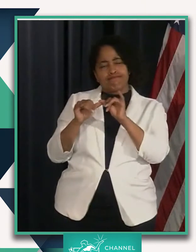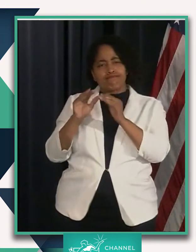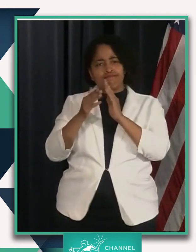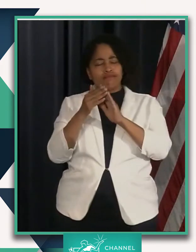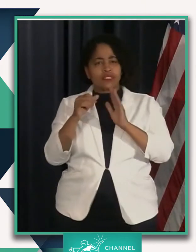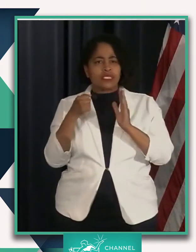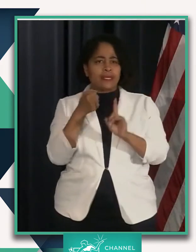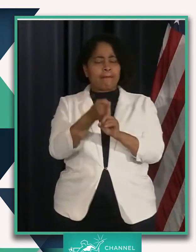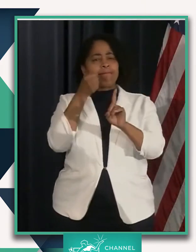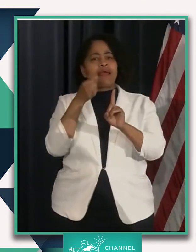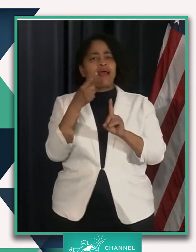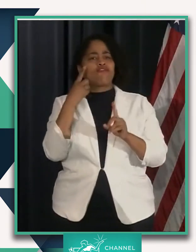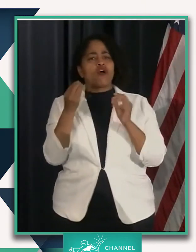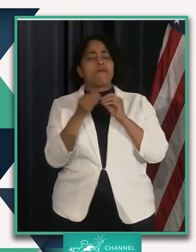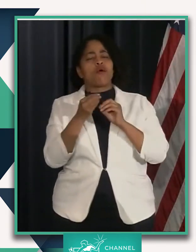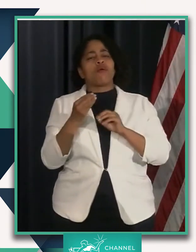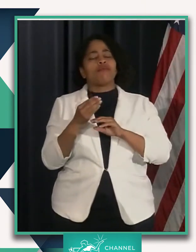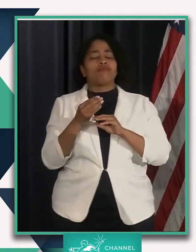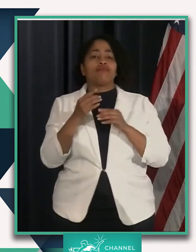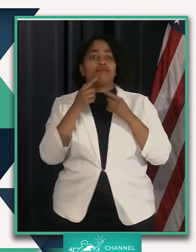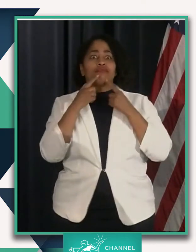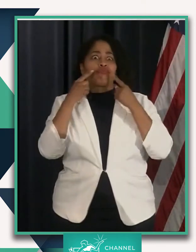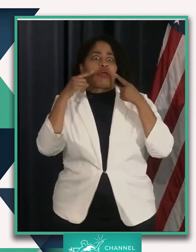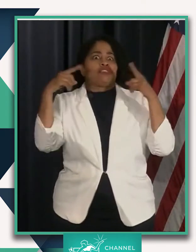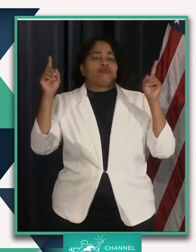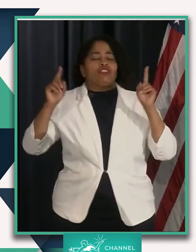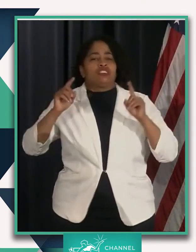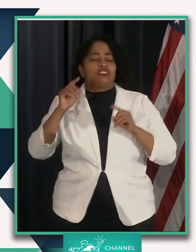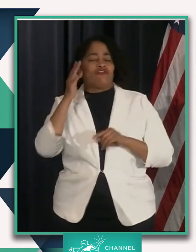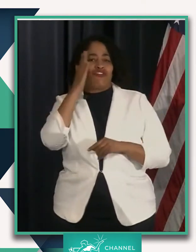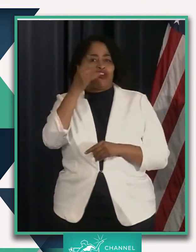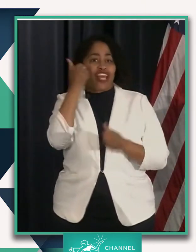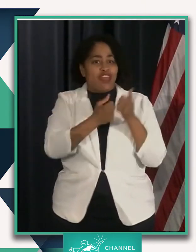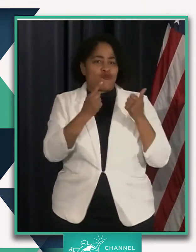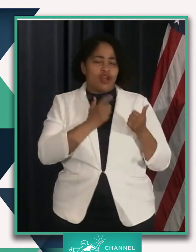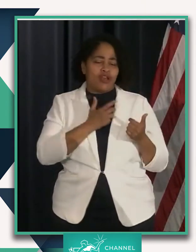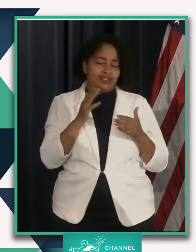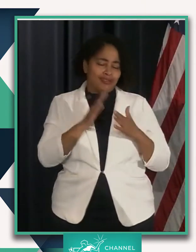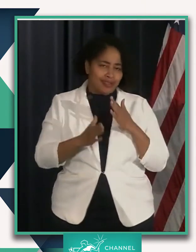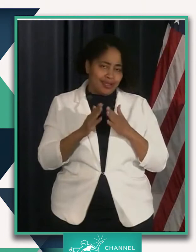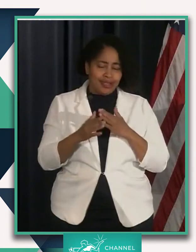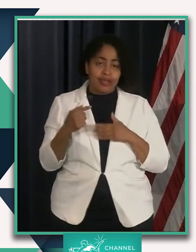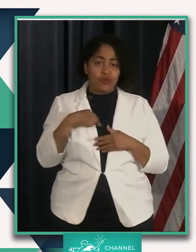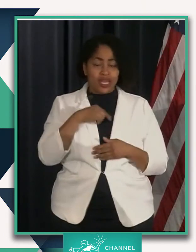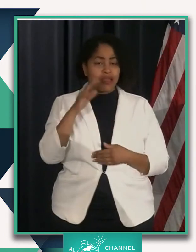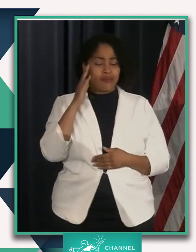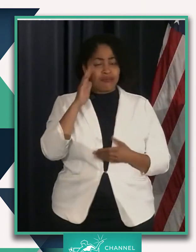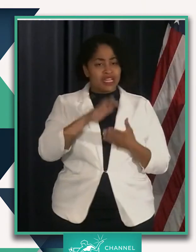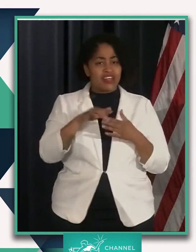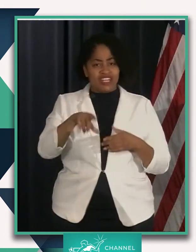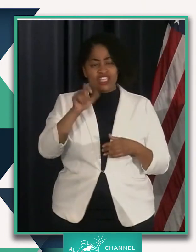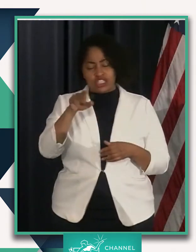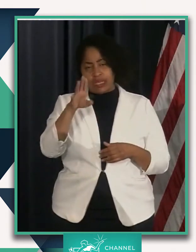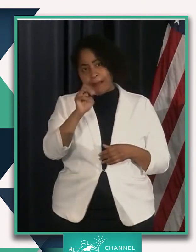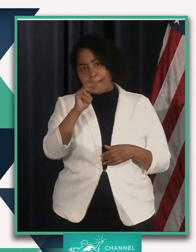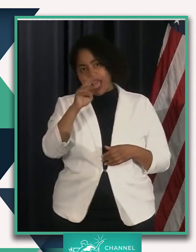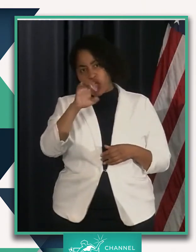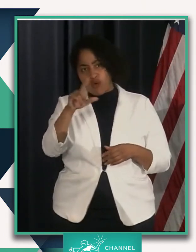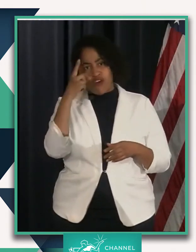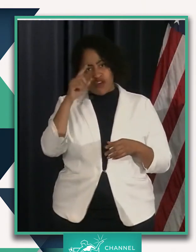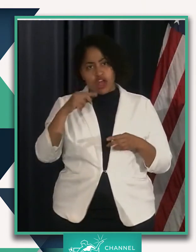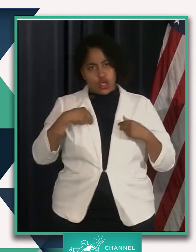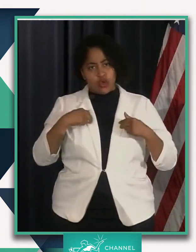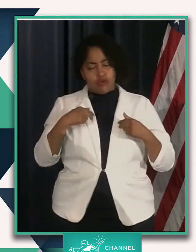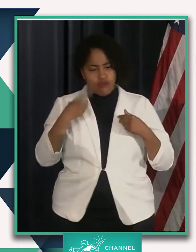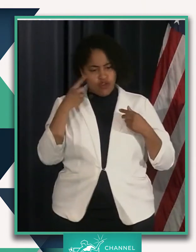a more prosperous future for everybody in our city. We believe this can be a manual for humanity. So we